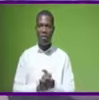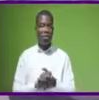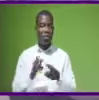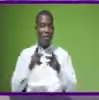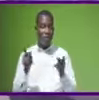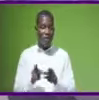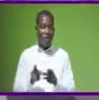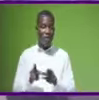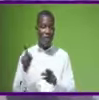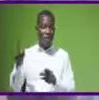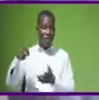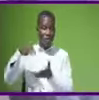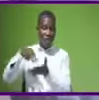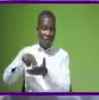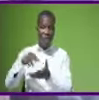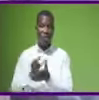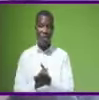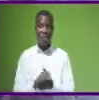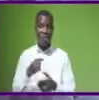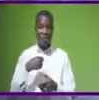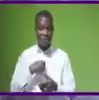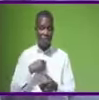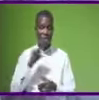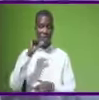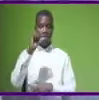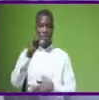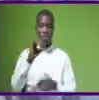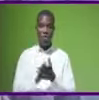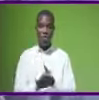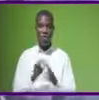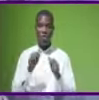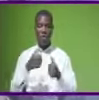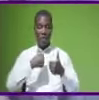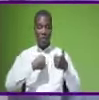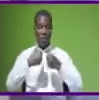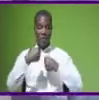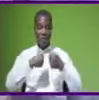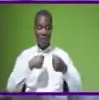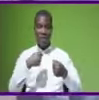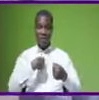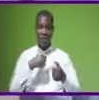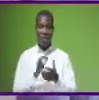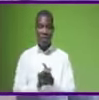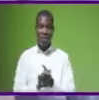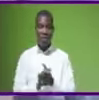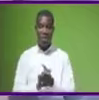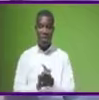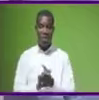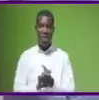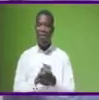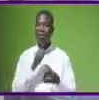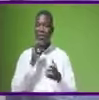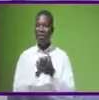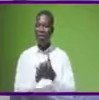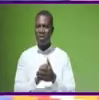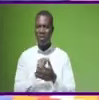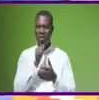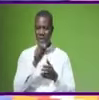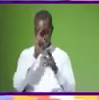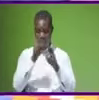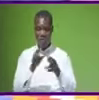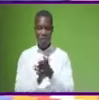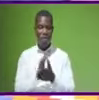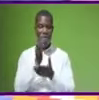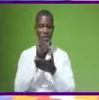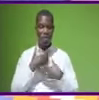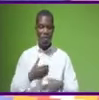yejina. Seme, ketuwa yukura mijina hei, so unti mi shebe ni enye mea. Ebe ye enye mohon, sem se, odi obi